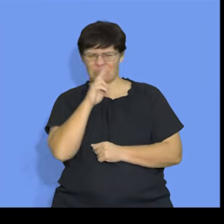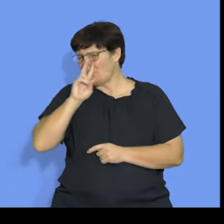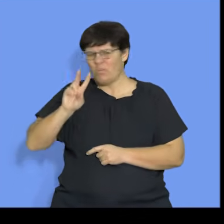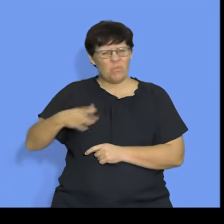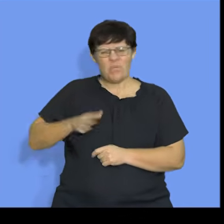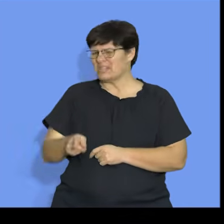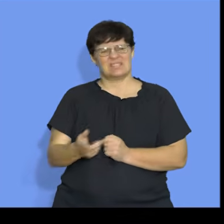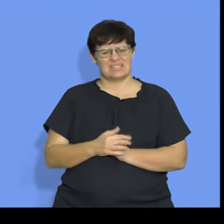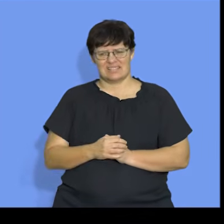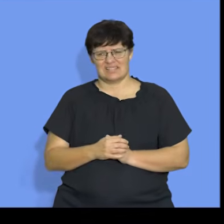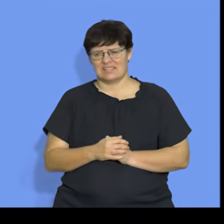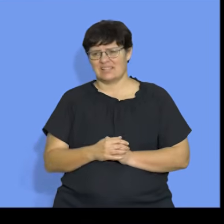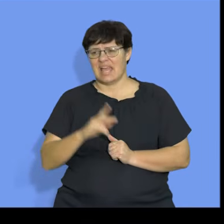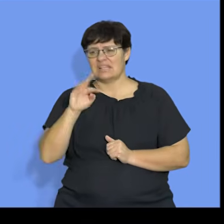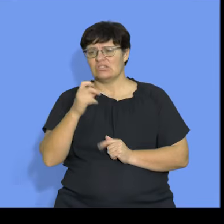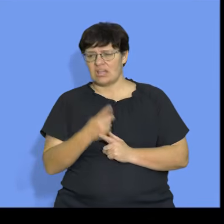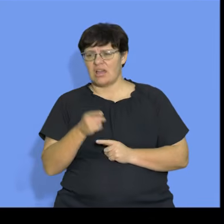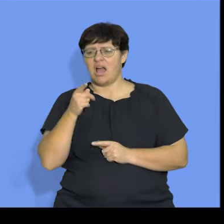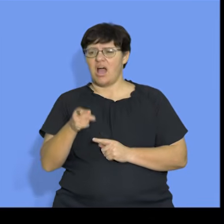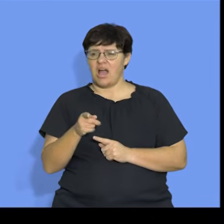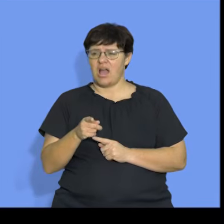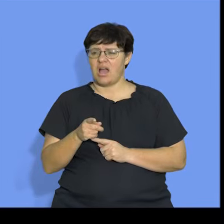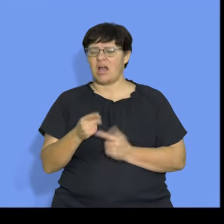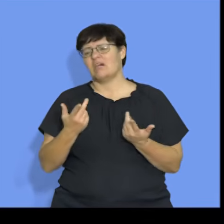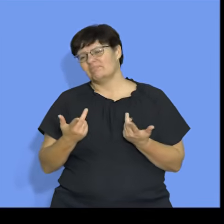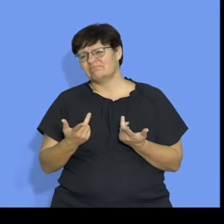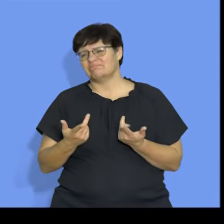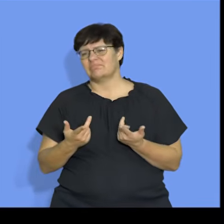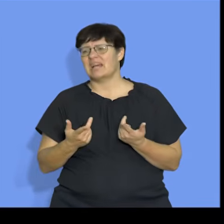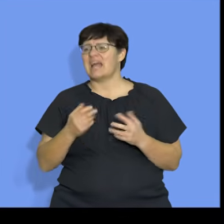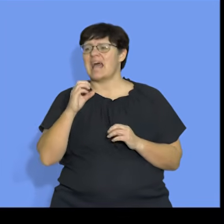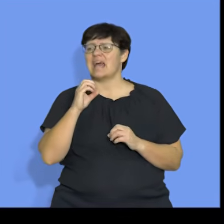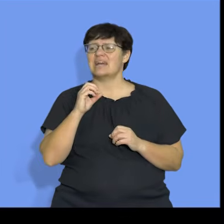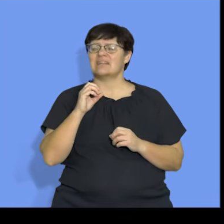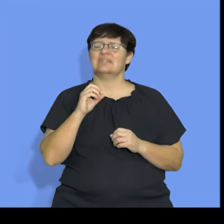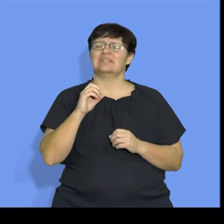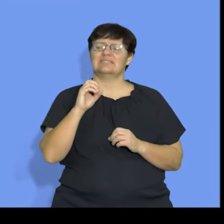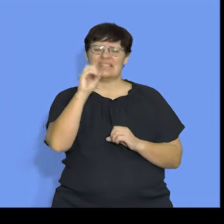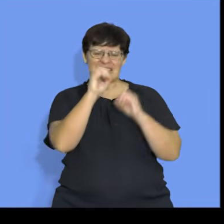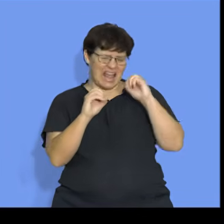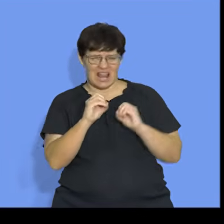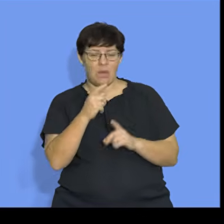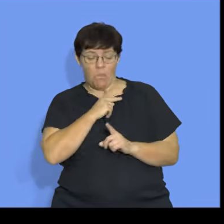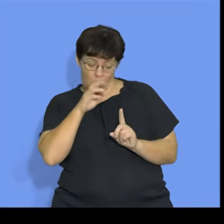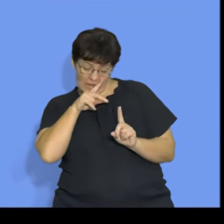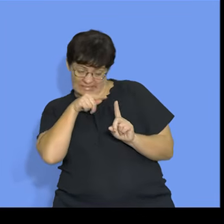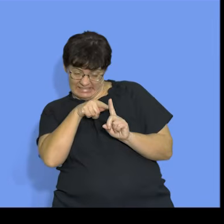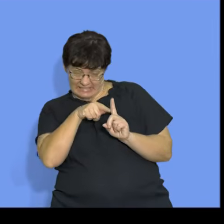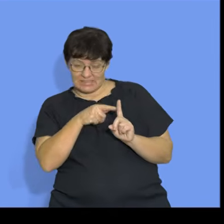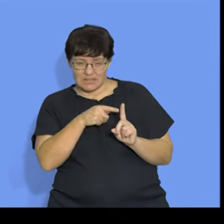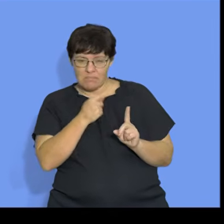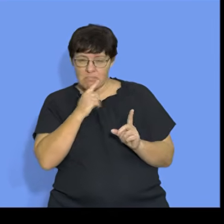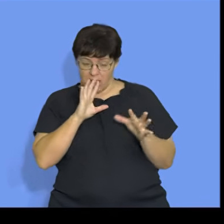for that, all right? The antigen is already what is on the cell, and that's what the virus is looking for. Do